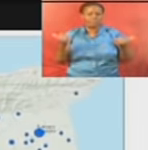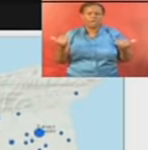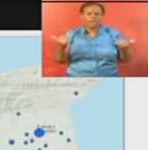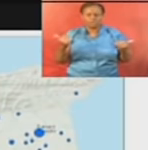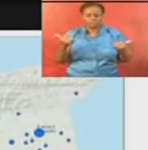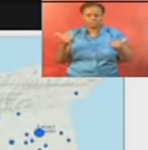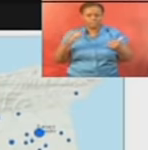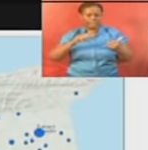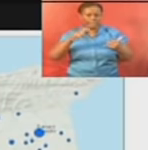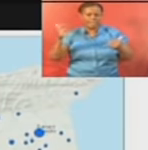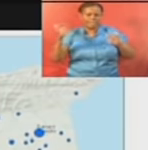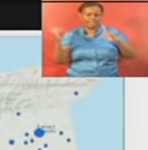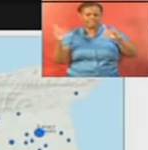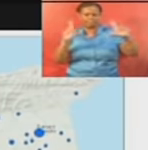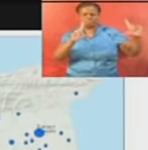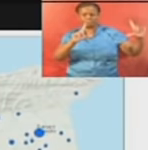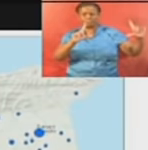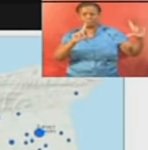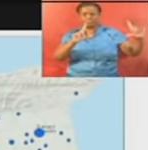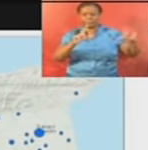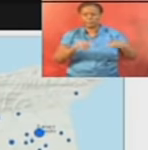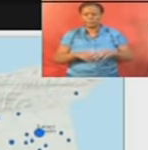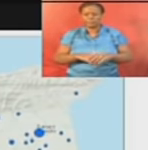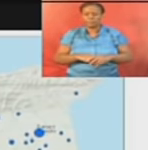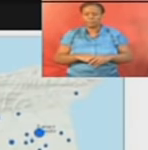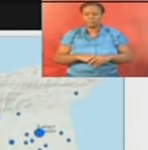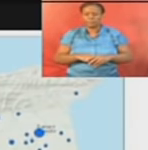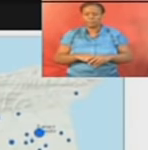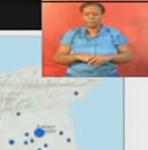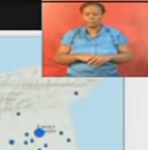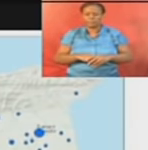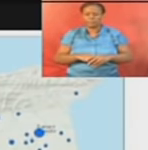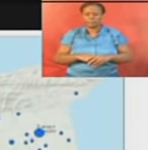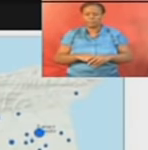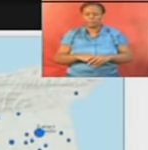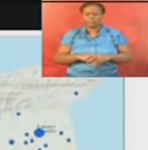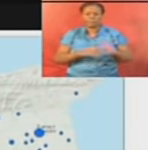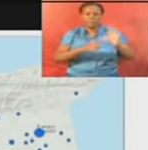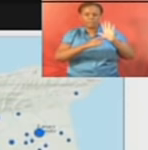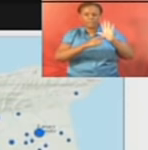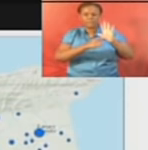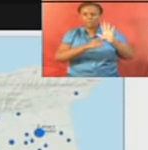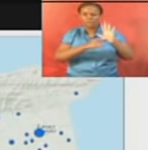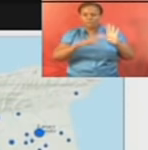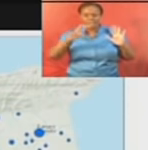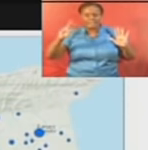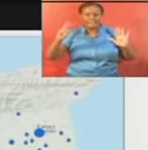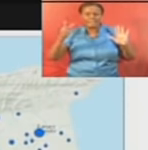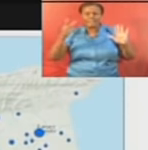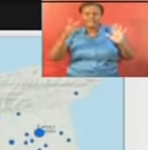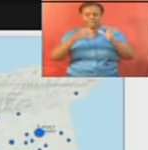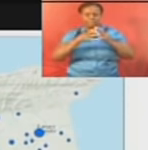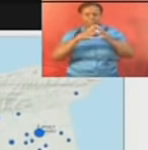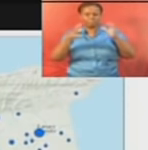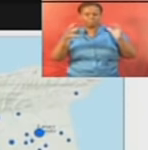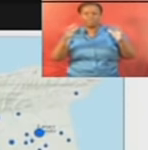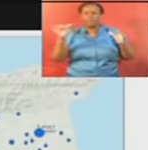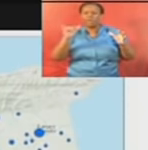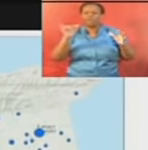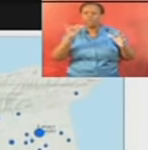which just shows the second wave, second phase, and separates those who were quarantined from those